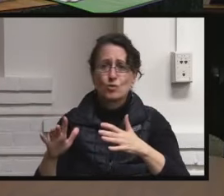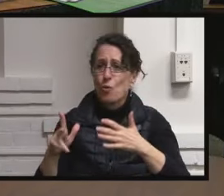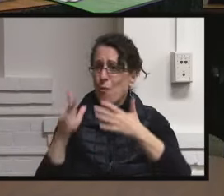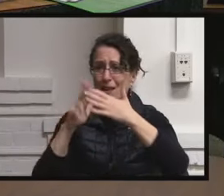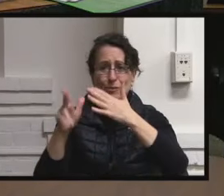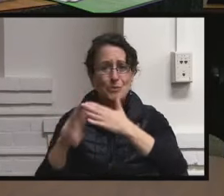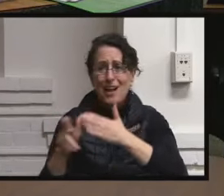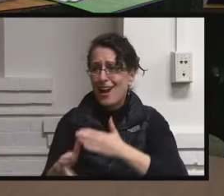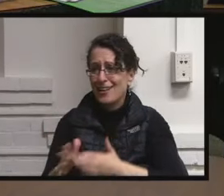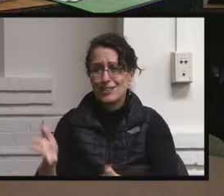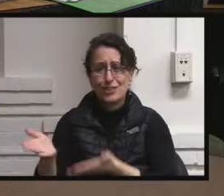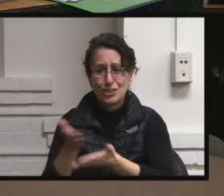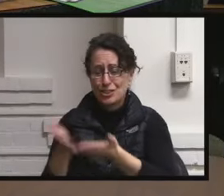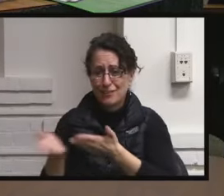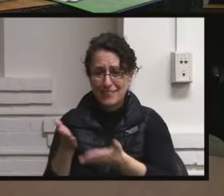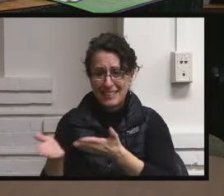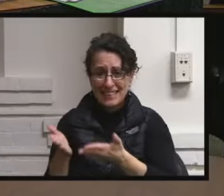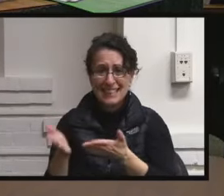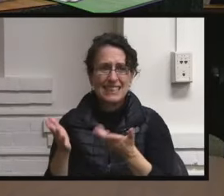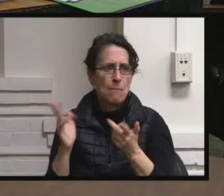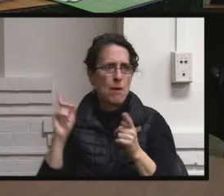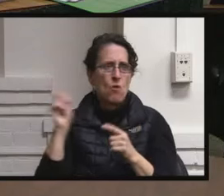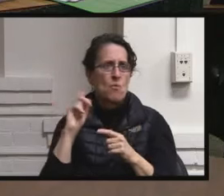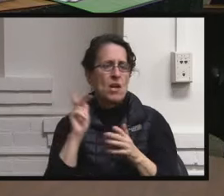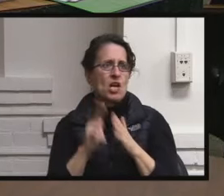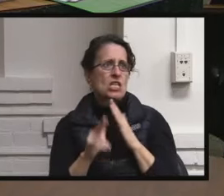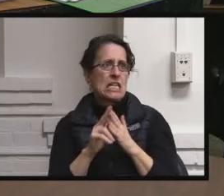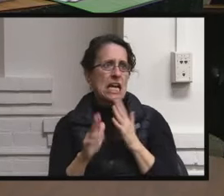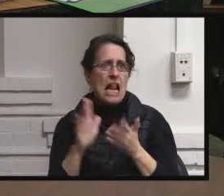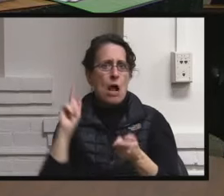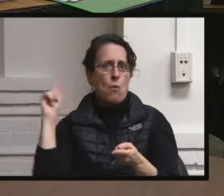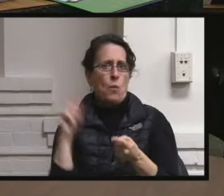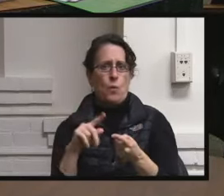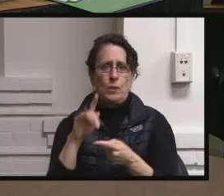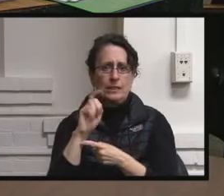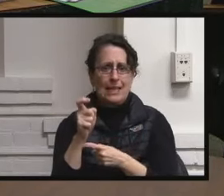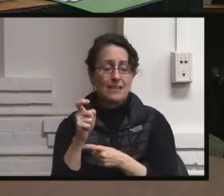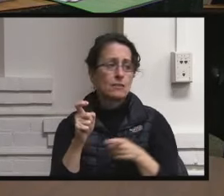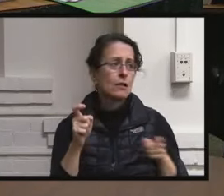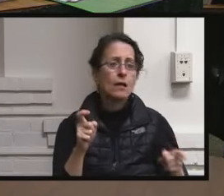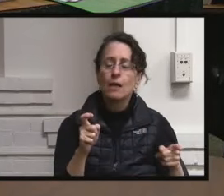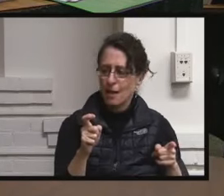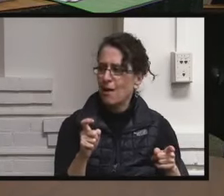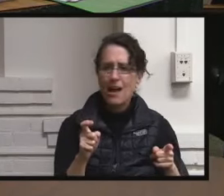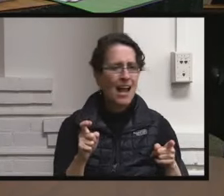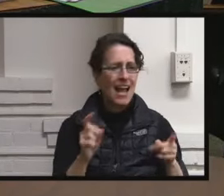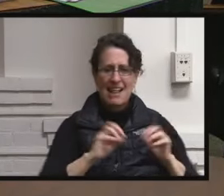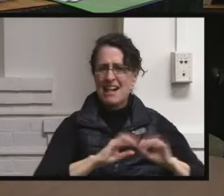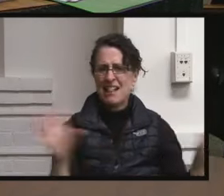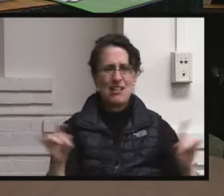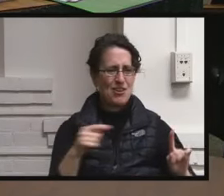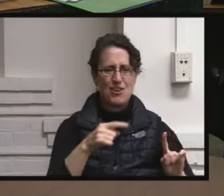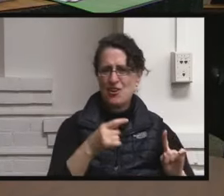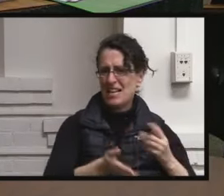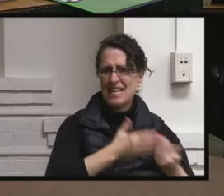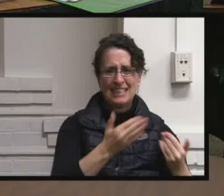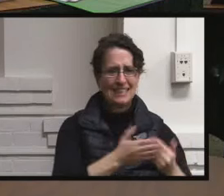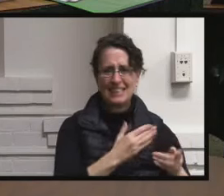municipal services in order to achieve savings and keep taxes down, this one is crying out for action because of the fact